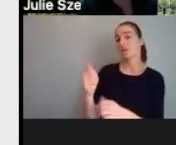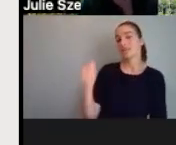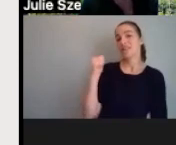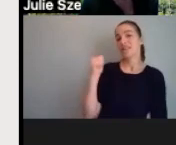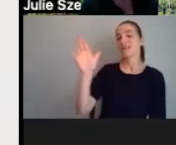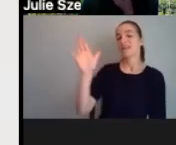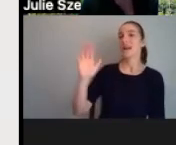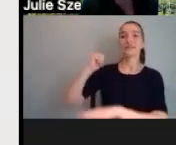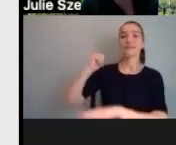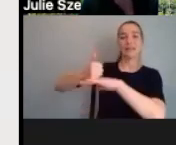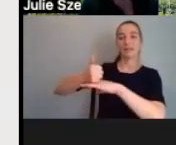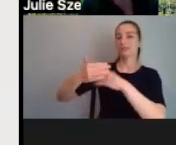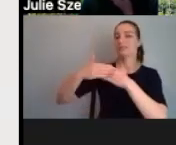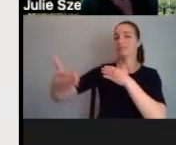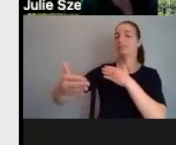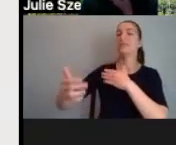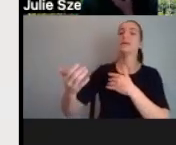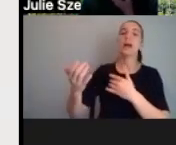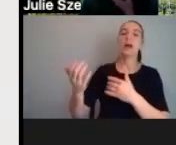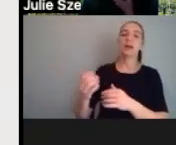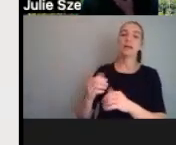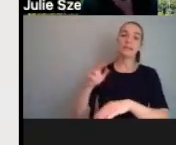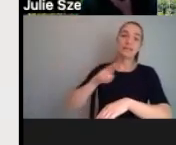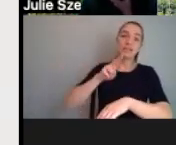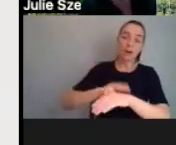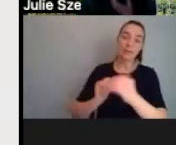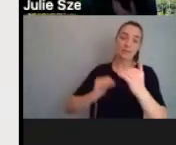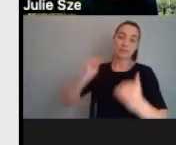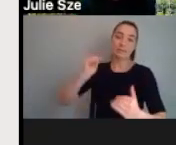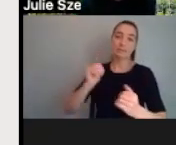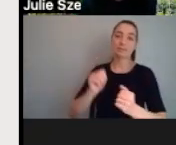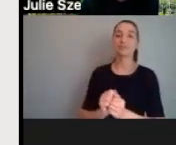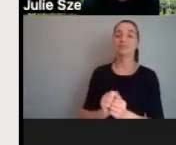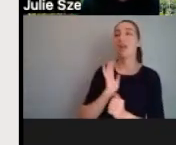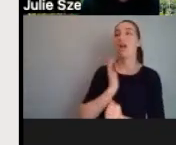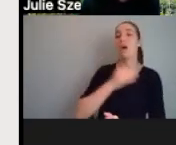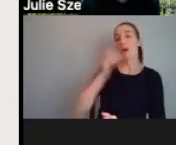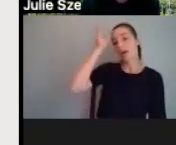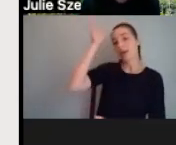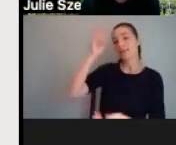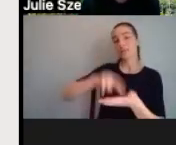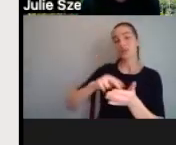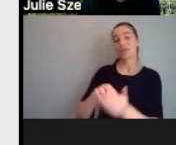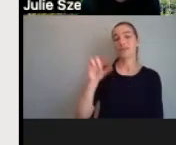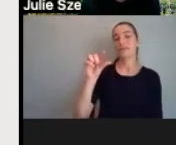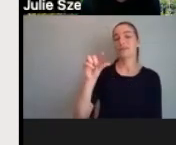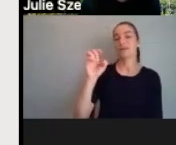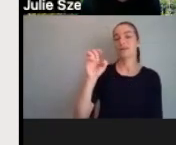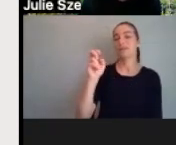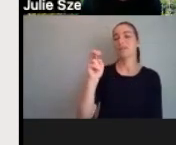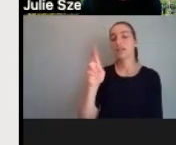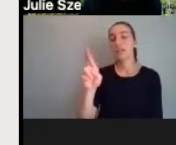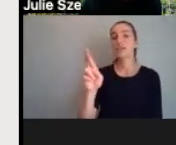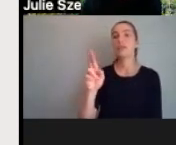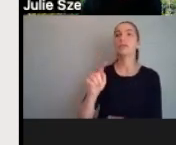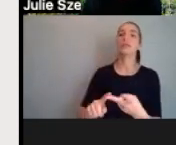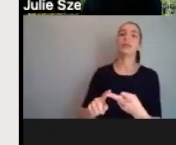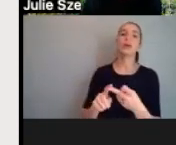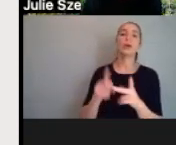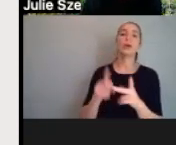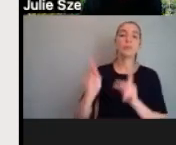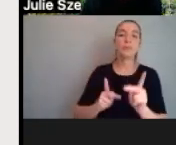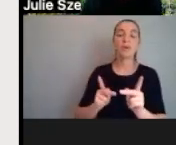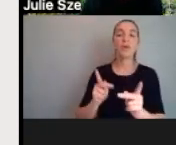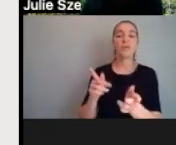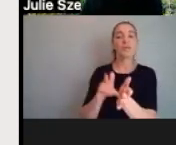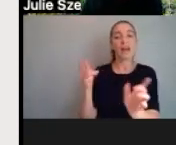domination of nature, including gender, dimensions of violence, fossil fuel extraction, and white supremacy as forces that have to be remade and